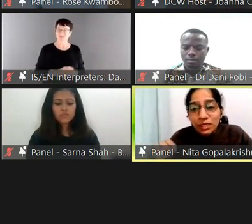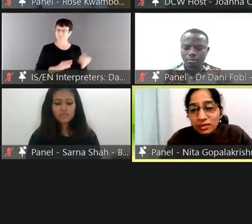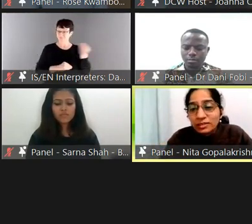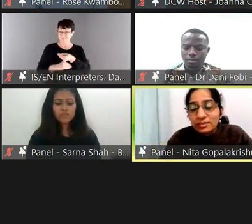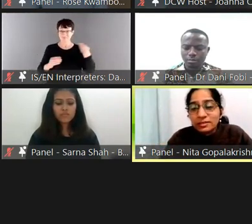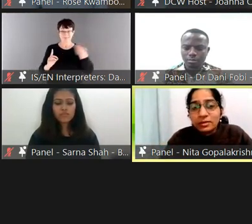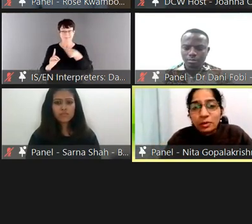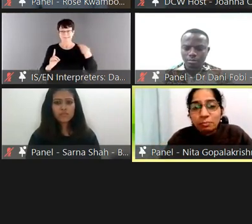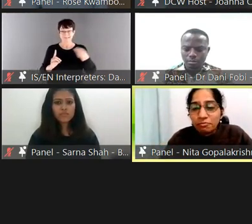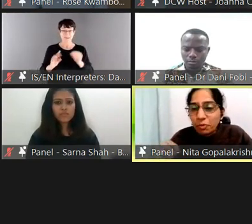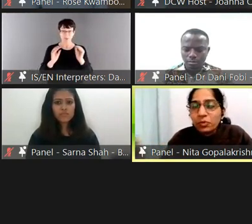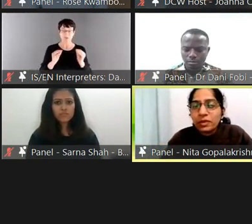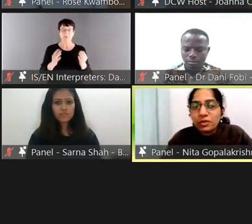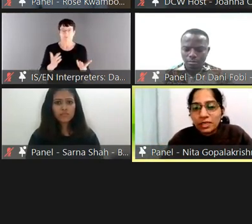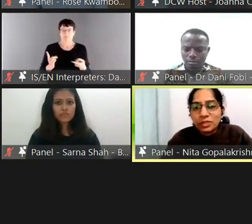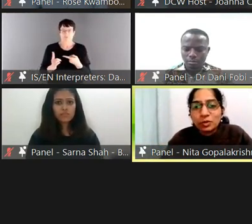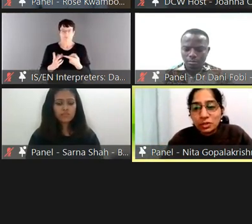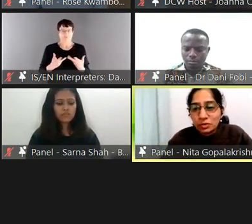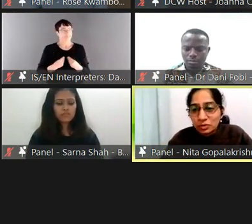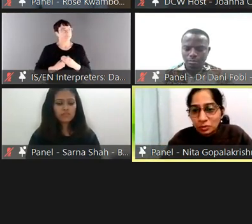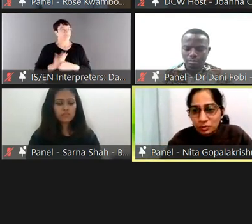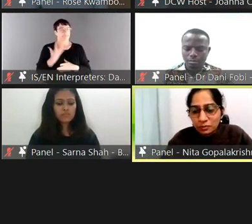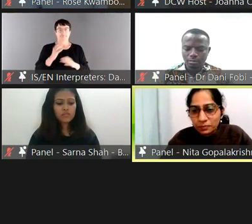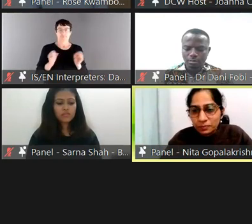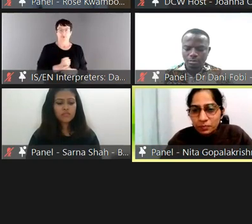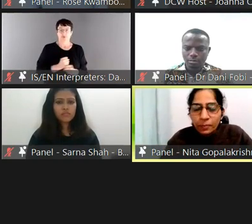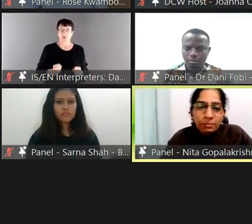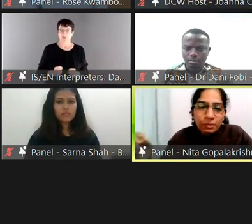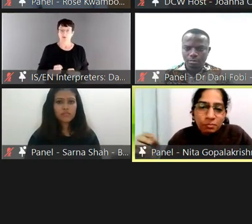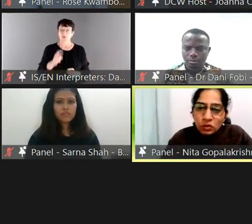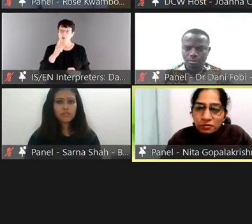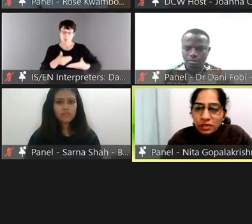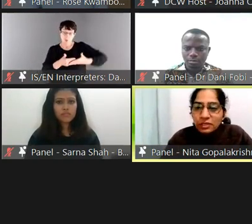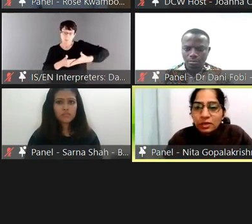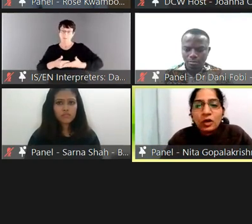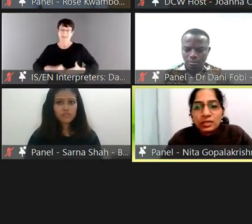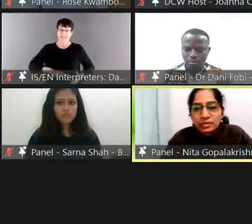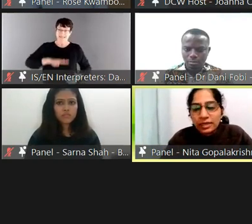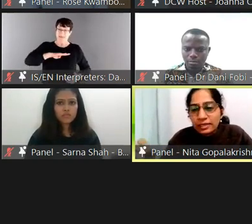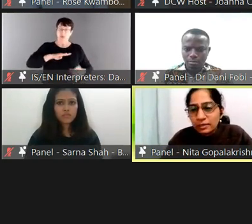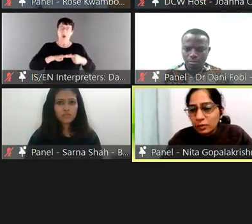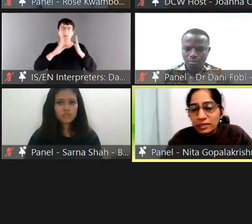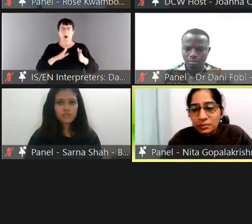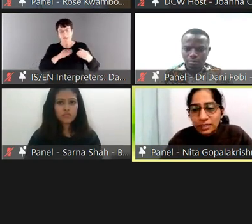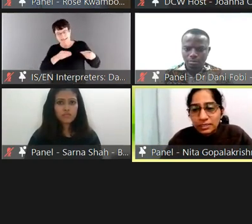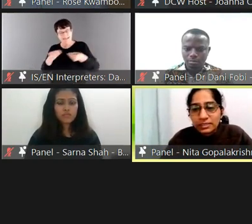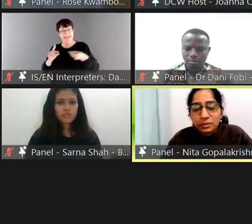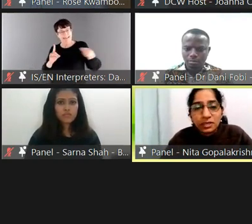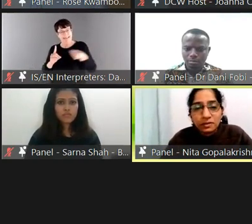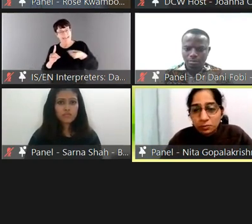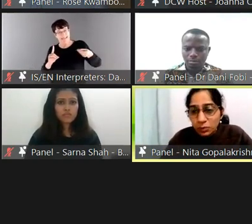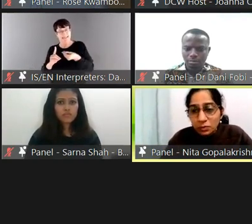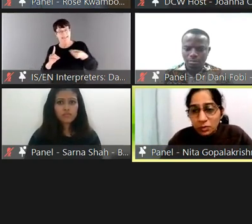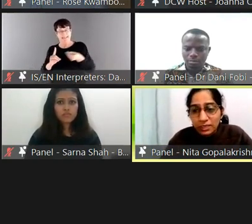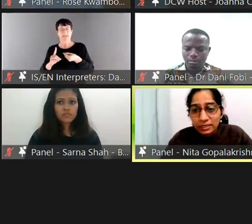has to be learned before they are ready to go into school. But most often than not, in the low-income settings